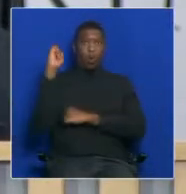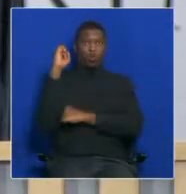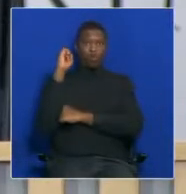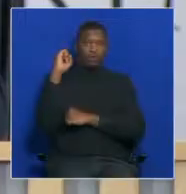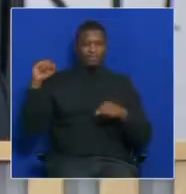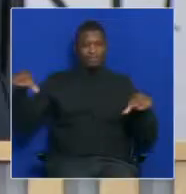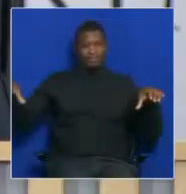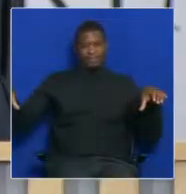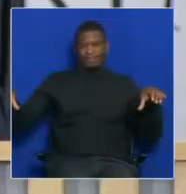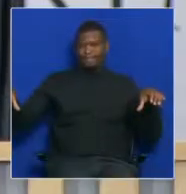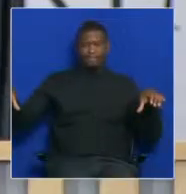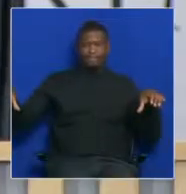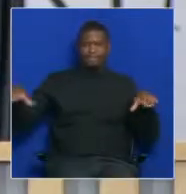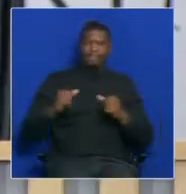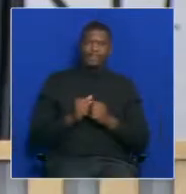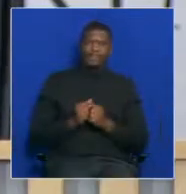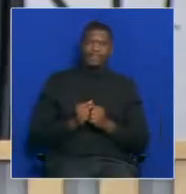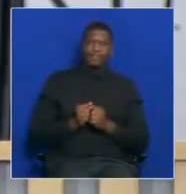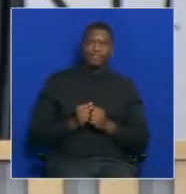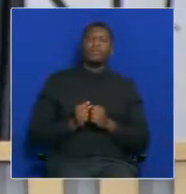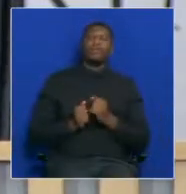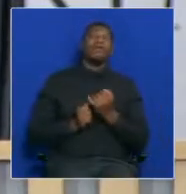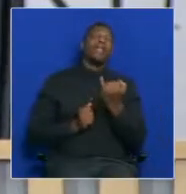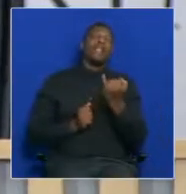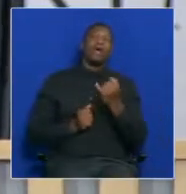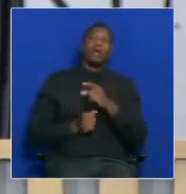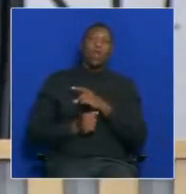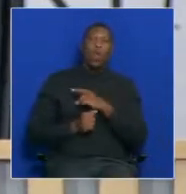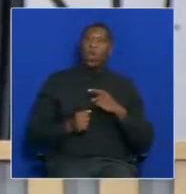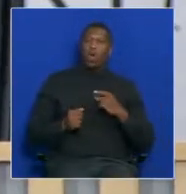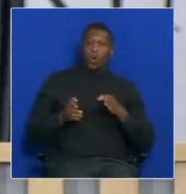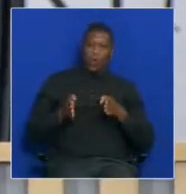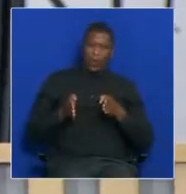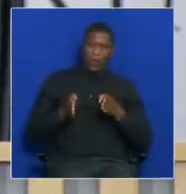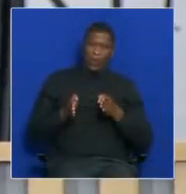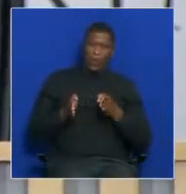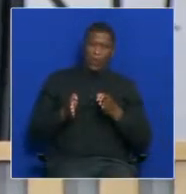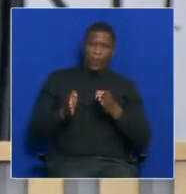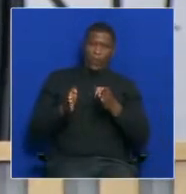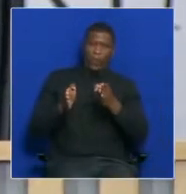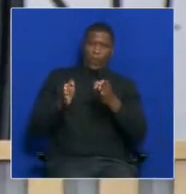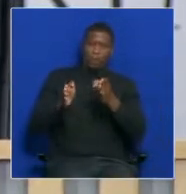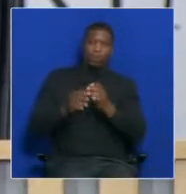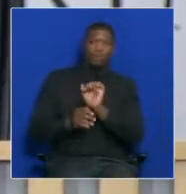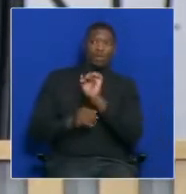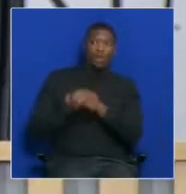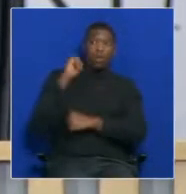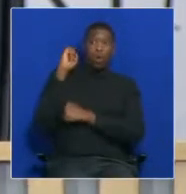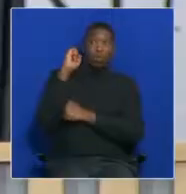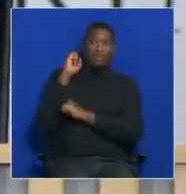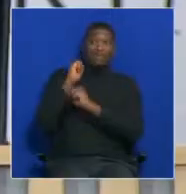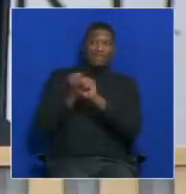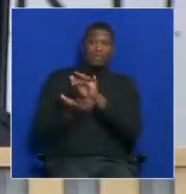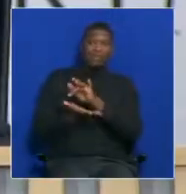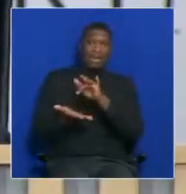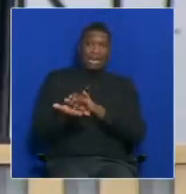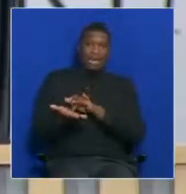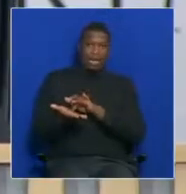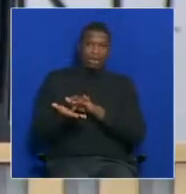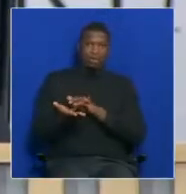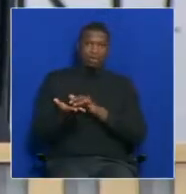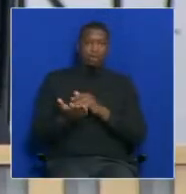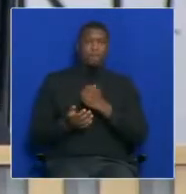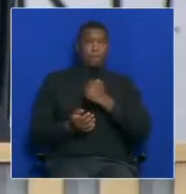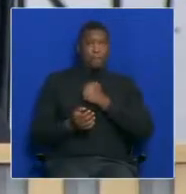to... It's a long passage. Yes. Her office is in the middle of the passage, and then my office is on the other